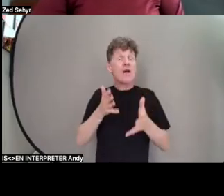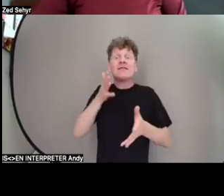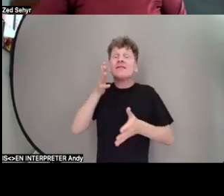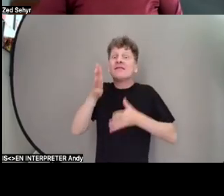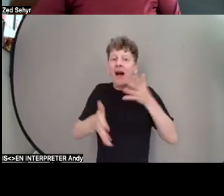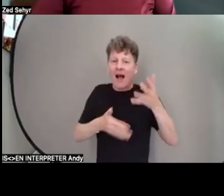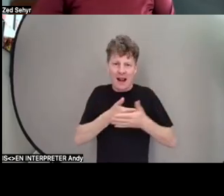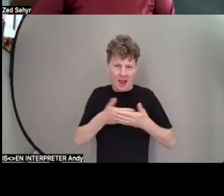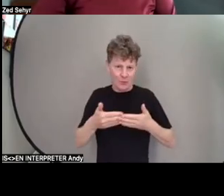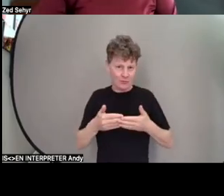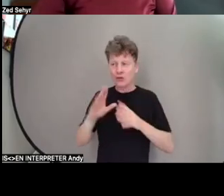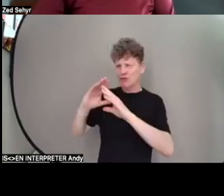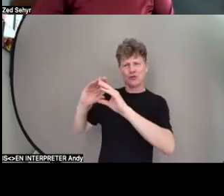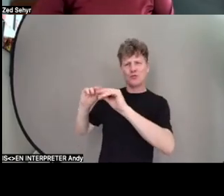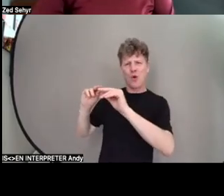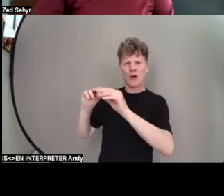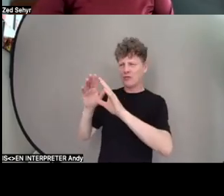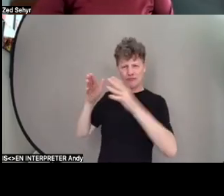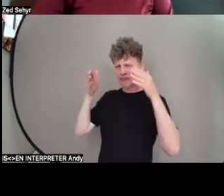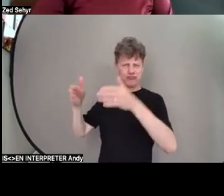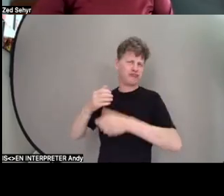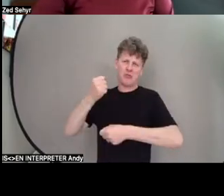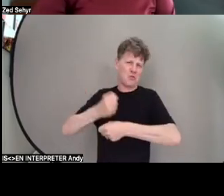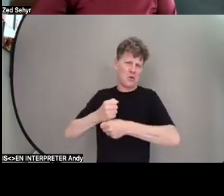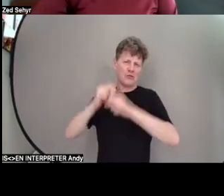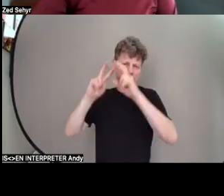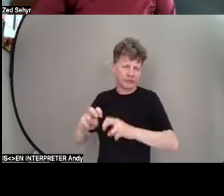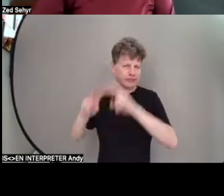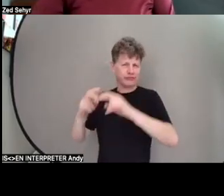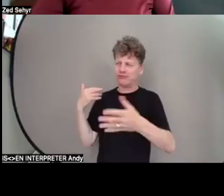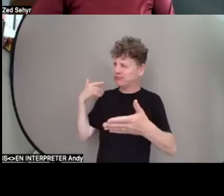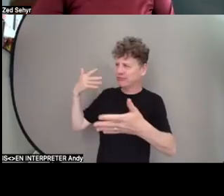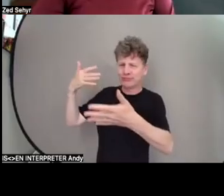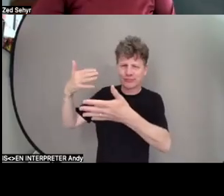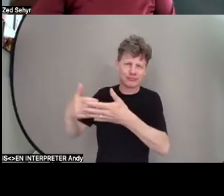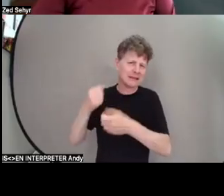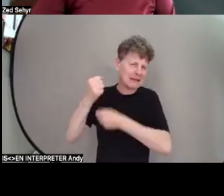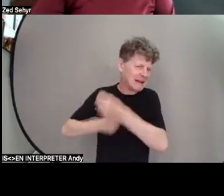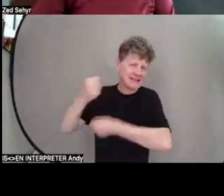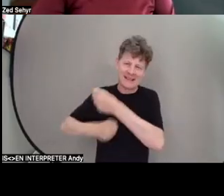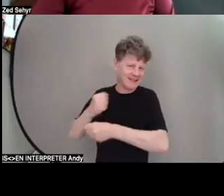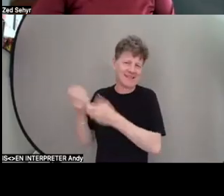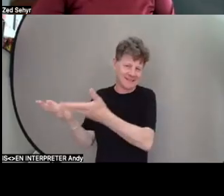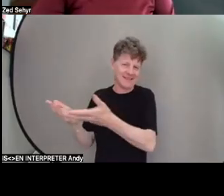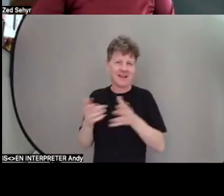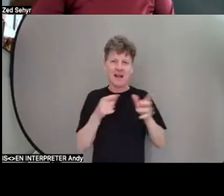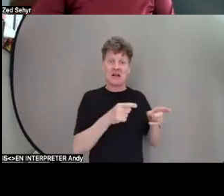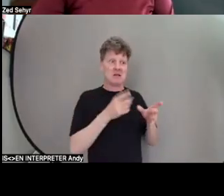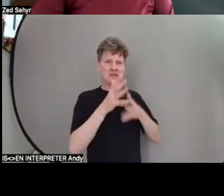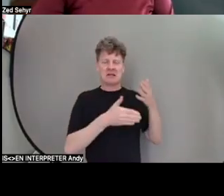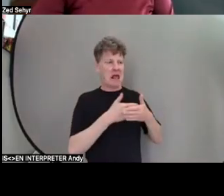lexicon organized? So while most work has been done on spoken languages, sign languages really give us this